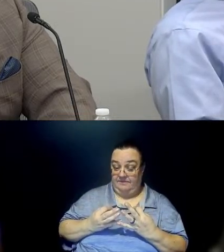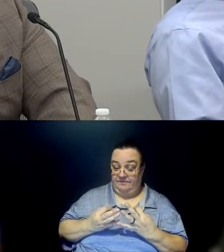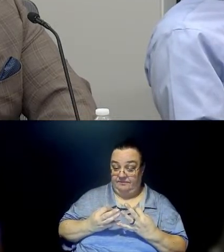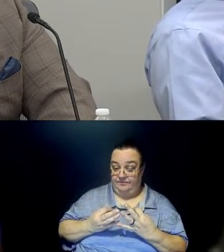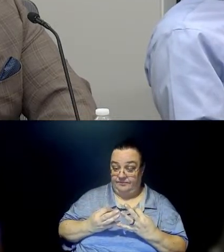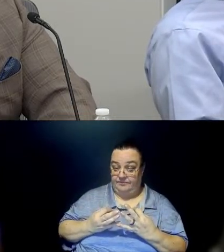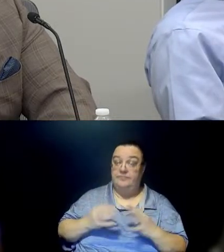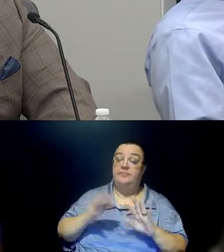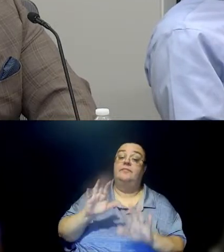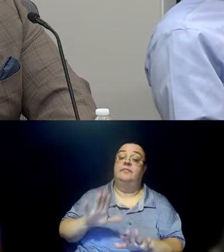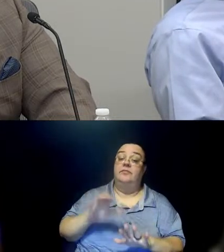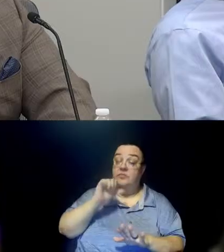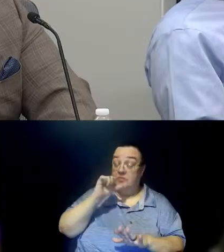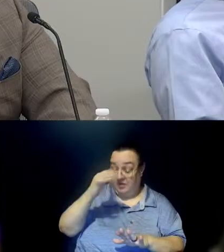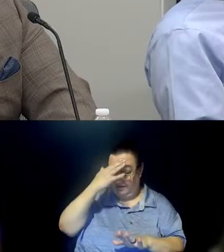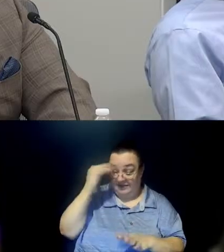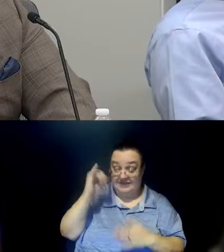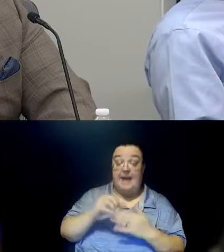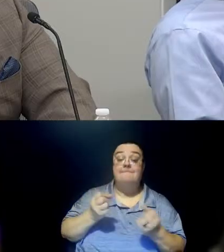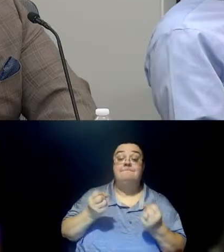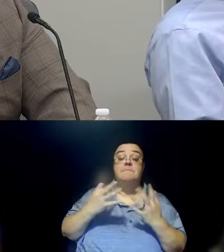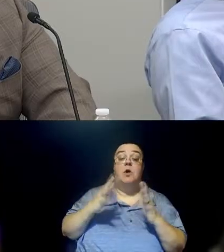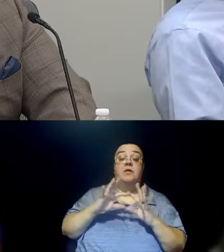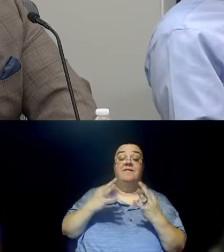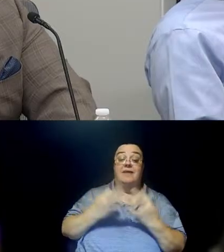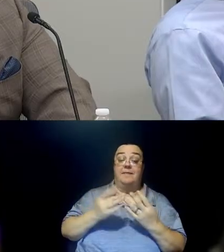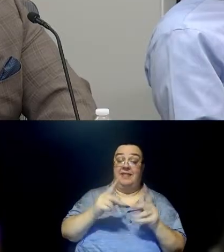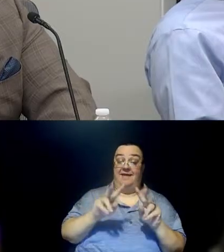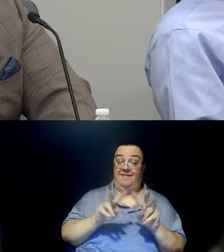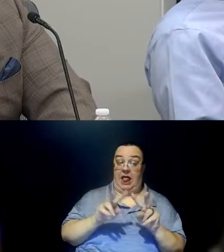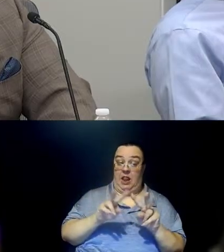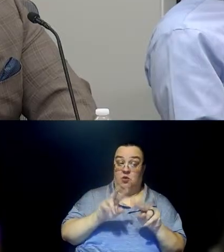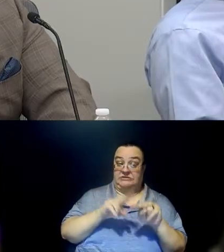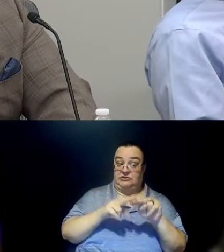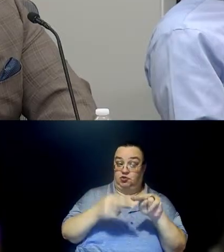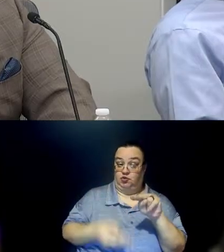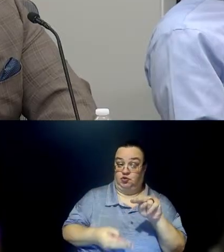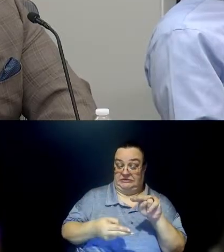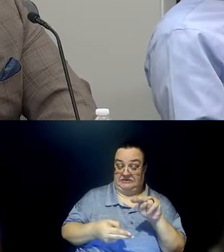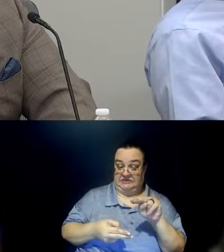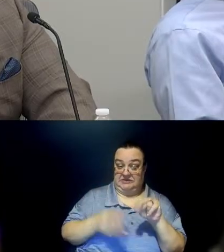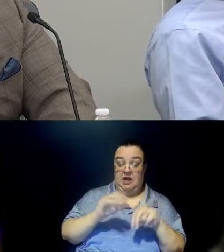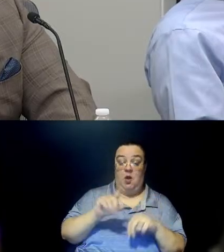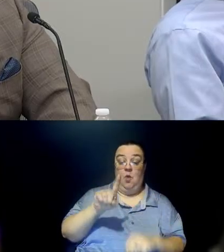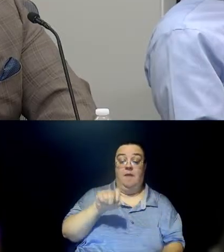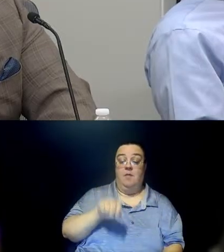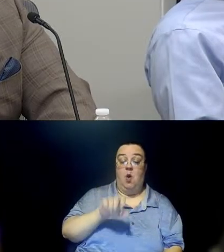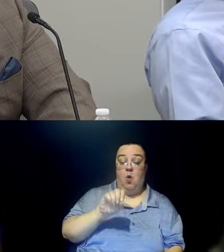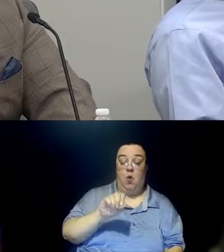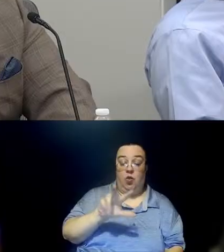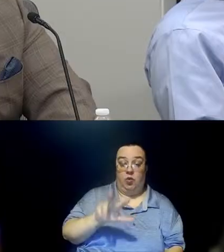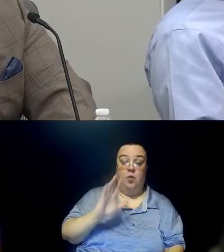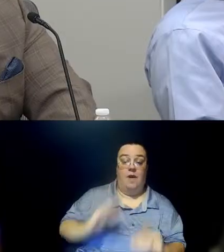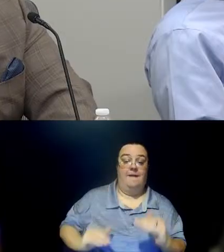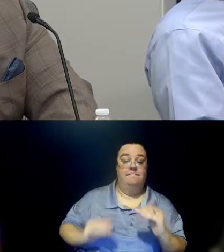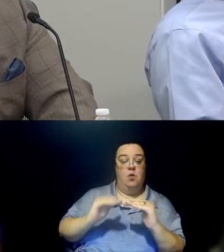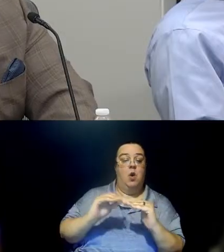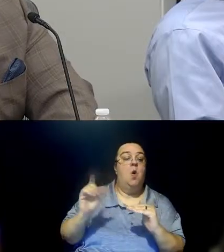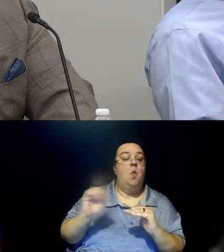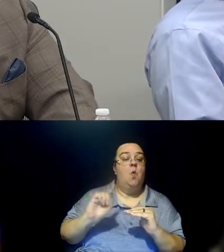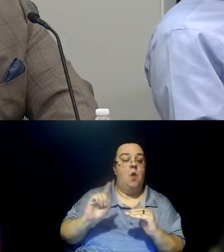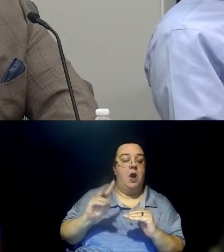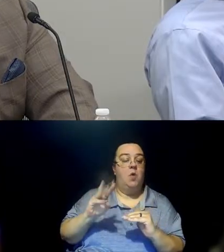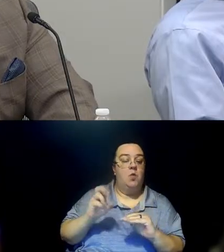Don't forget, the multifamily decreased in value, and 1.03 would bring it to where we were prior to the assessed